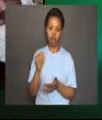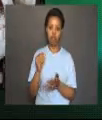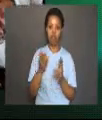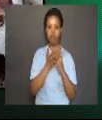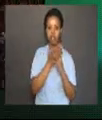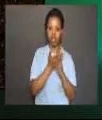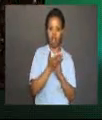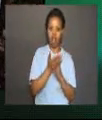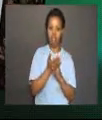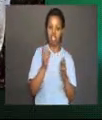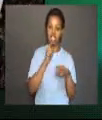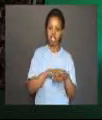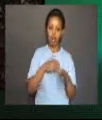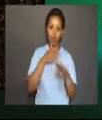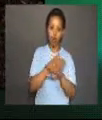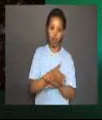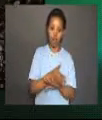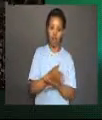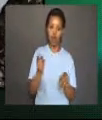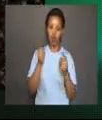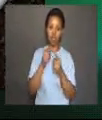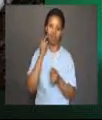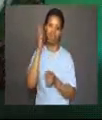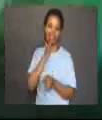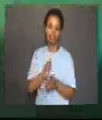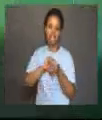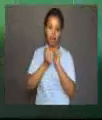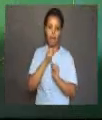not spontaneously turn into flies.